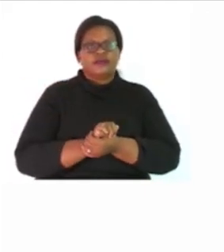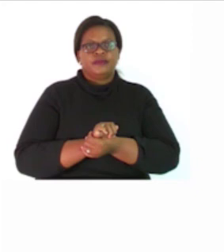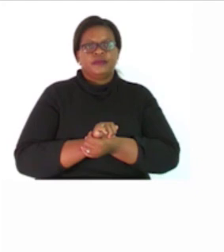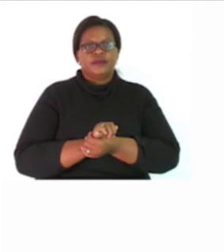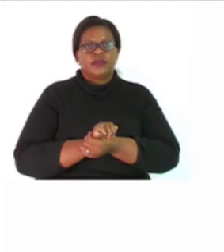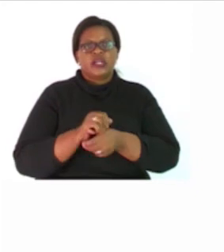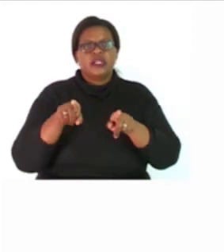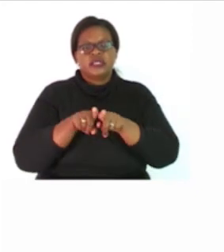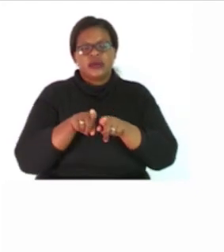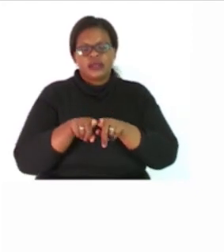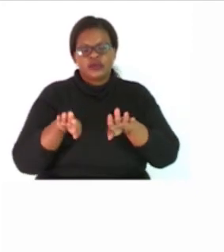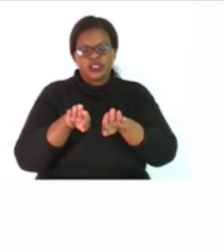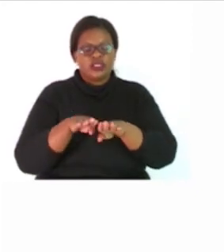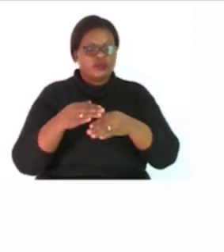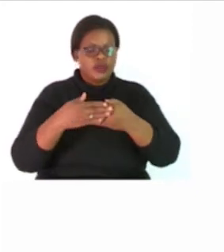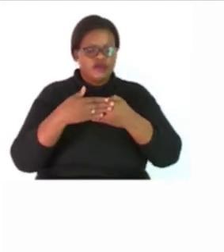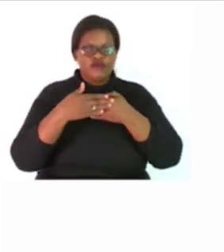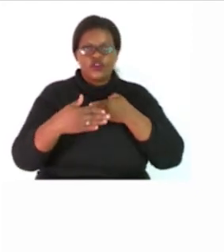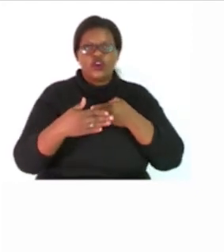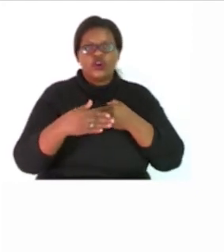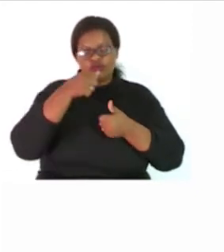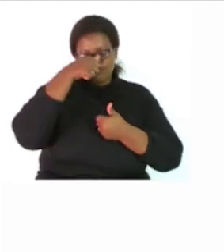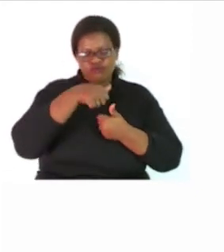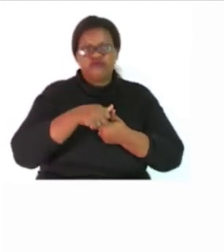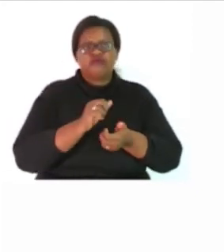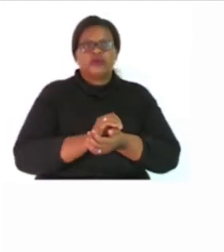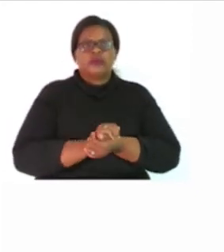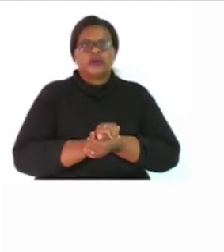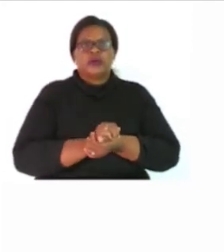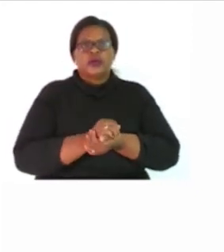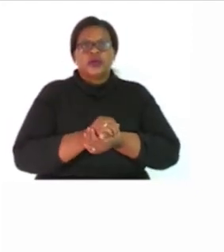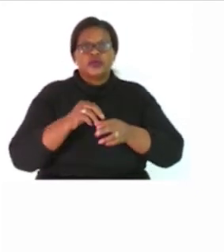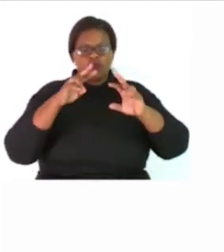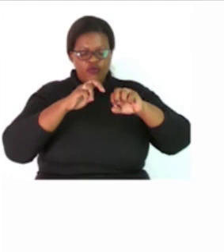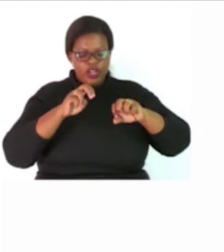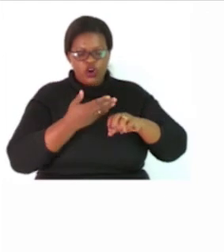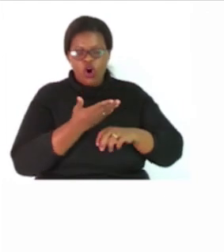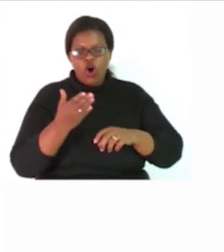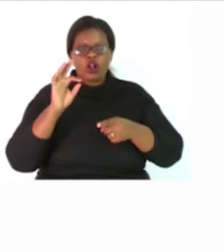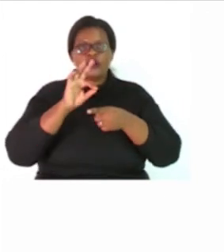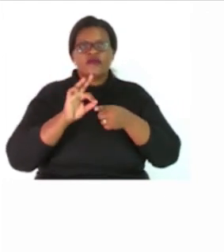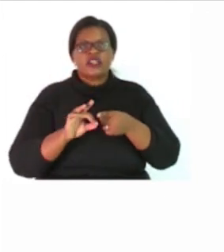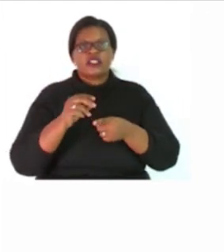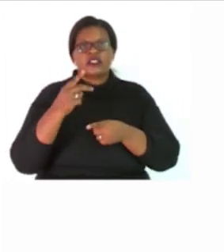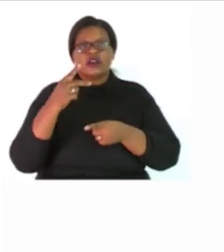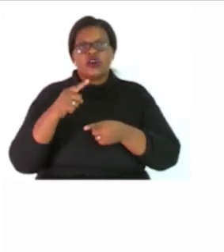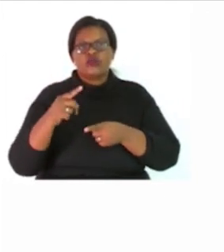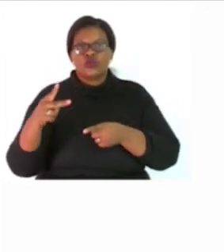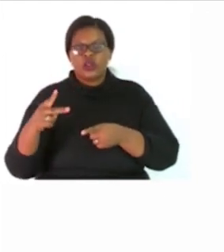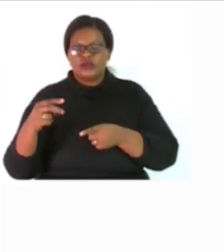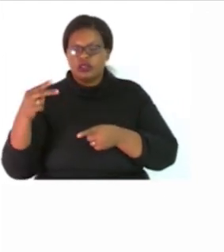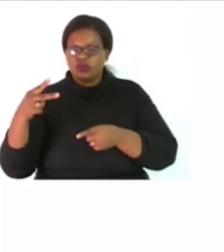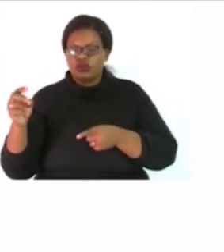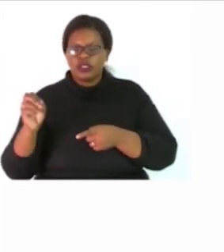we did before, you remember, you find all the factors of 12 and 20. And then